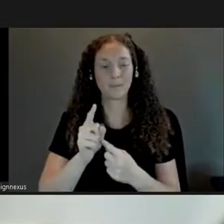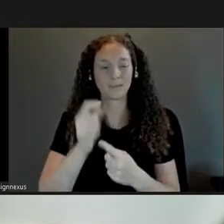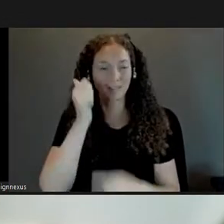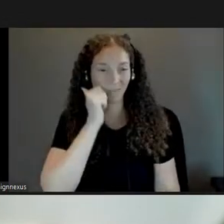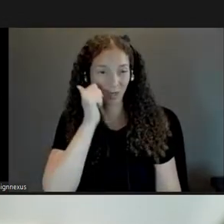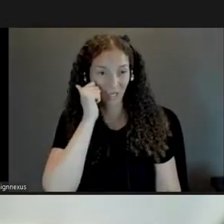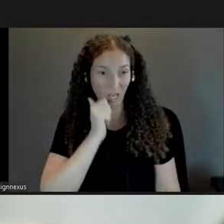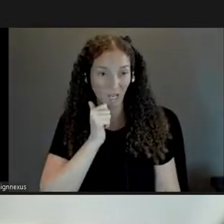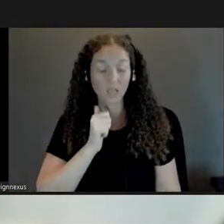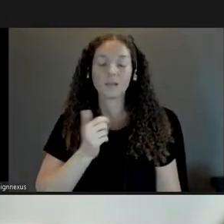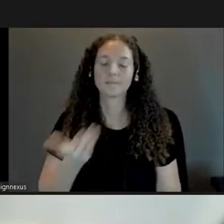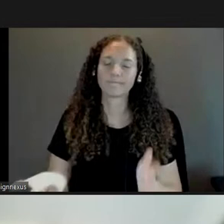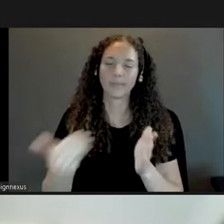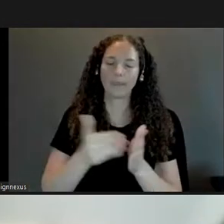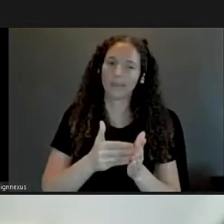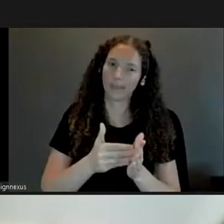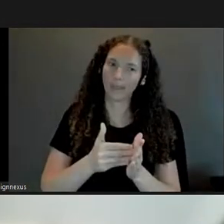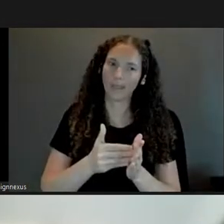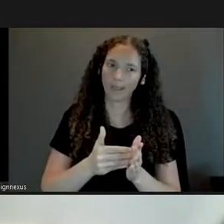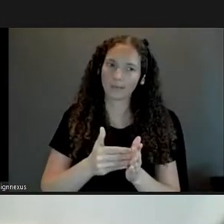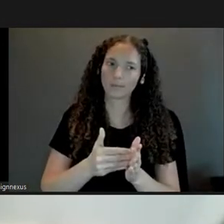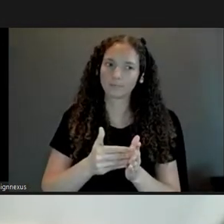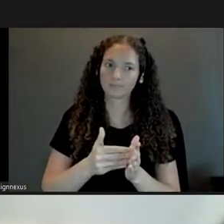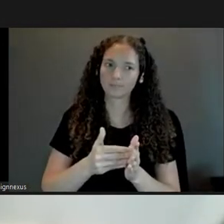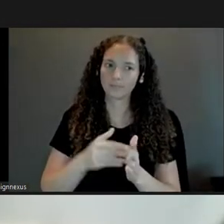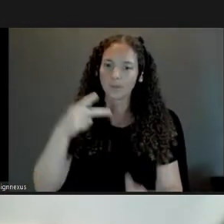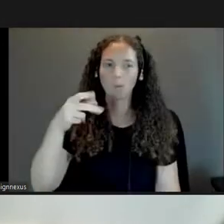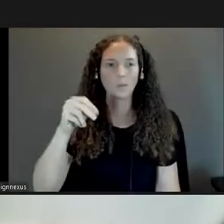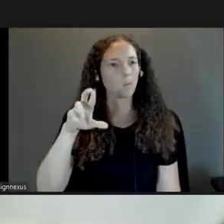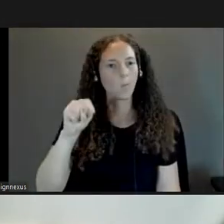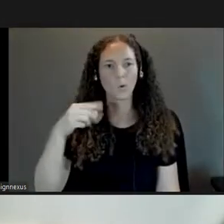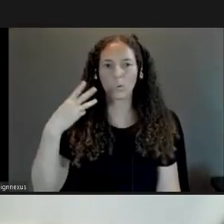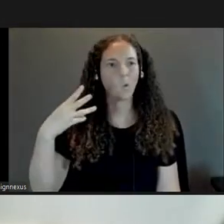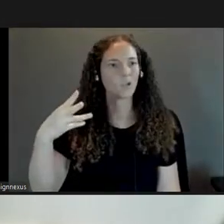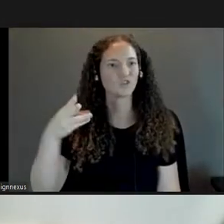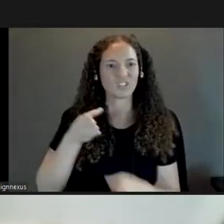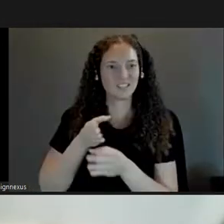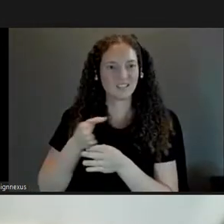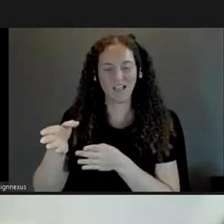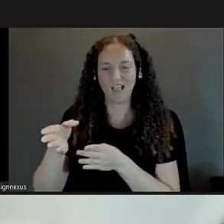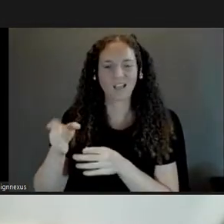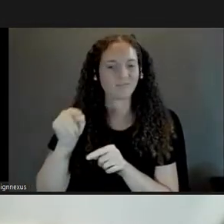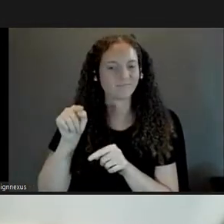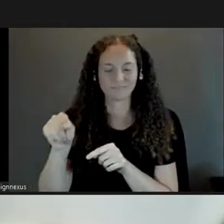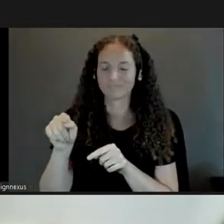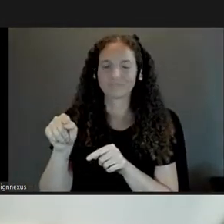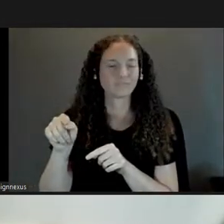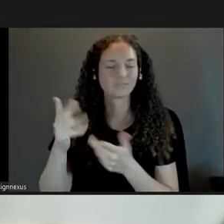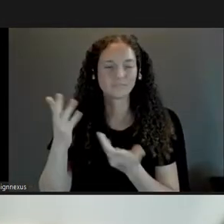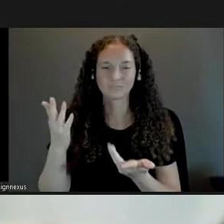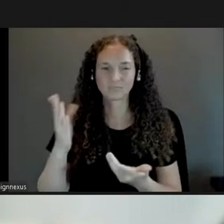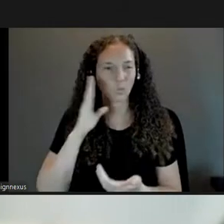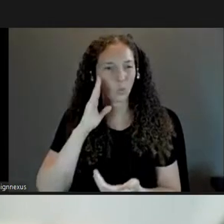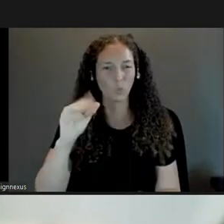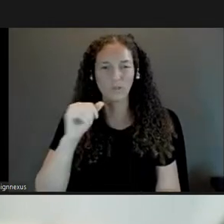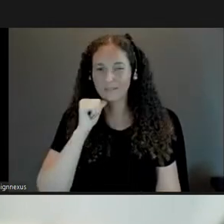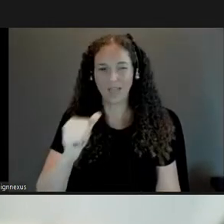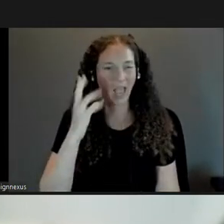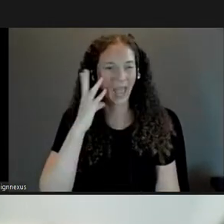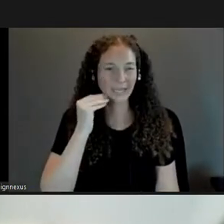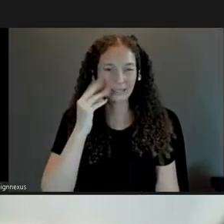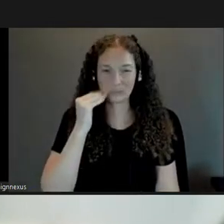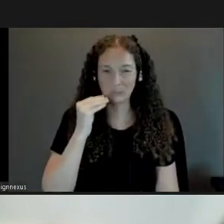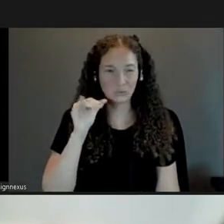Port Washington residents, the residents who use the Port Washington line will not experience this level